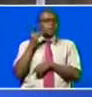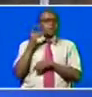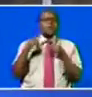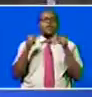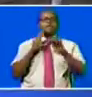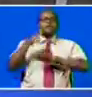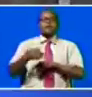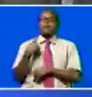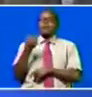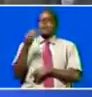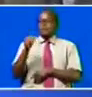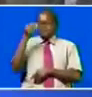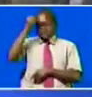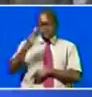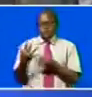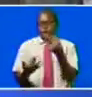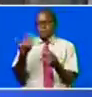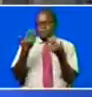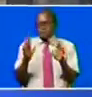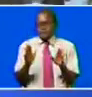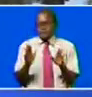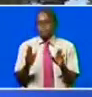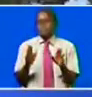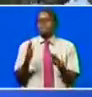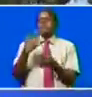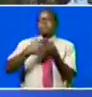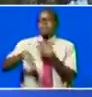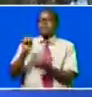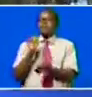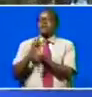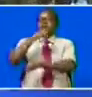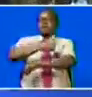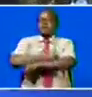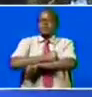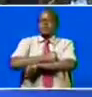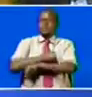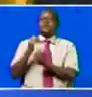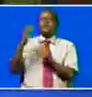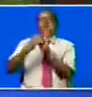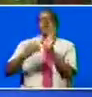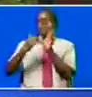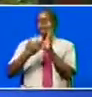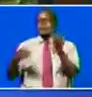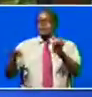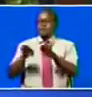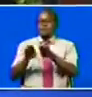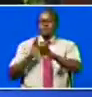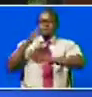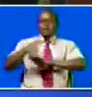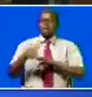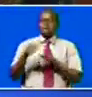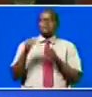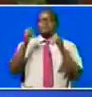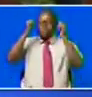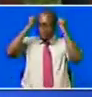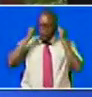150 students went up in flames. Kianguli Mixed Secondary School in Makueni County was also shut down after condoms,